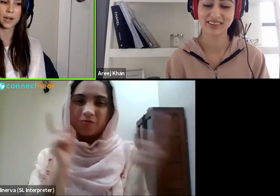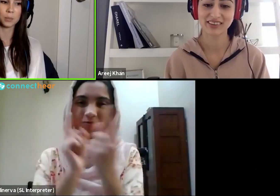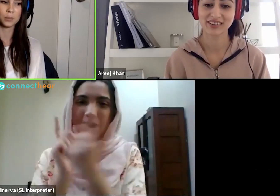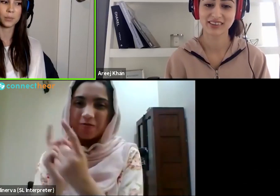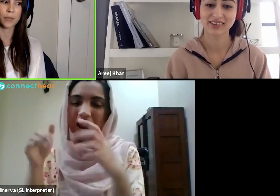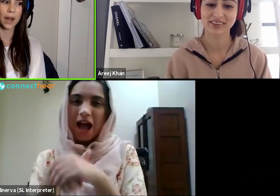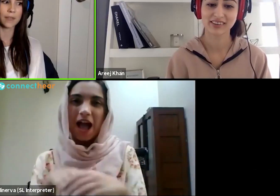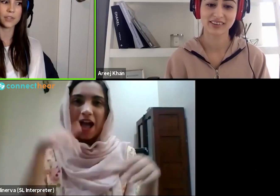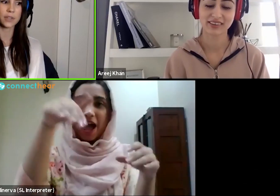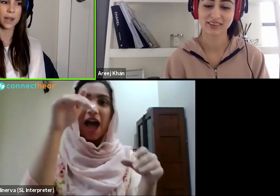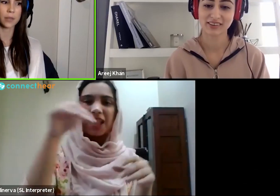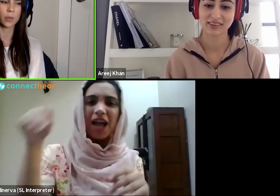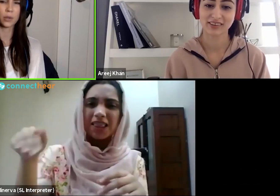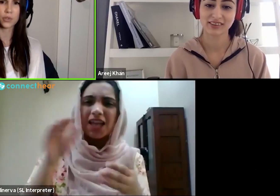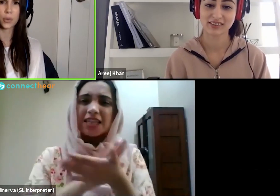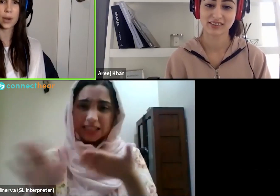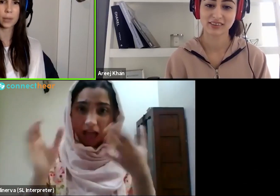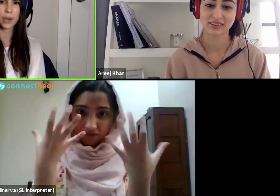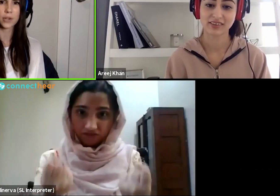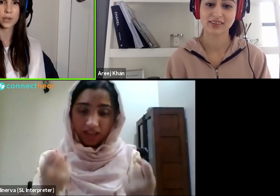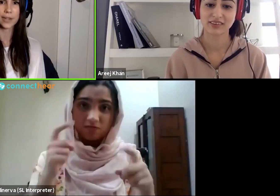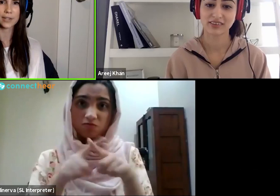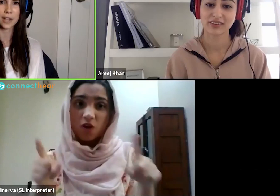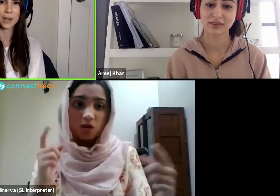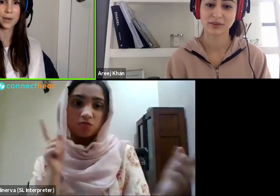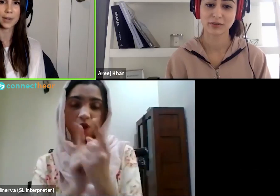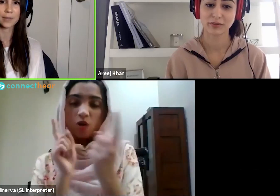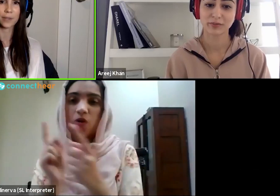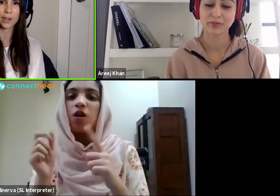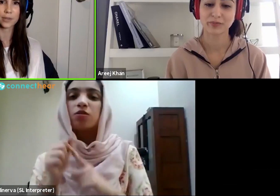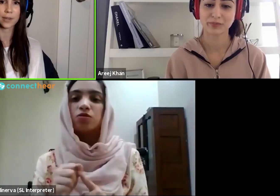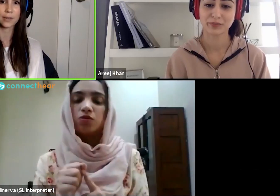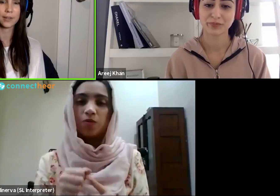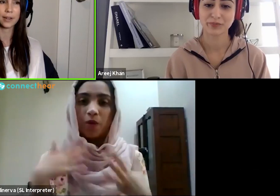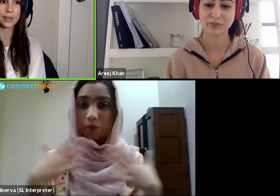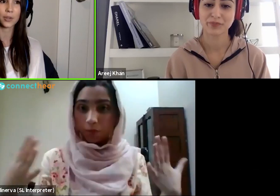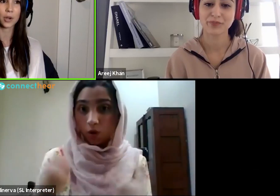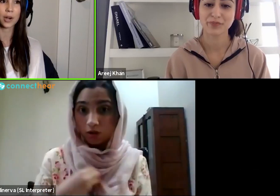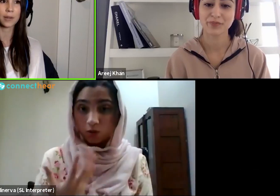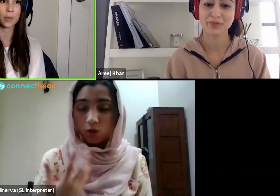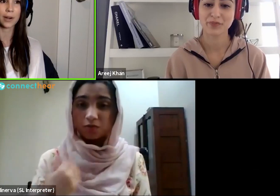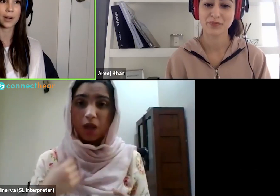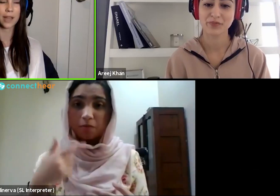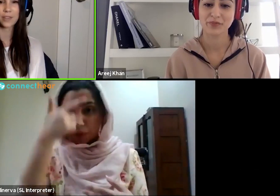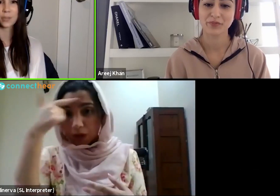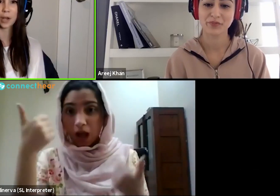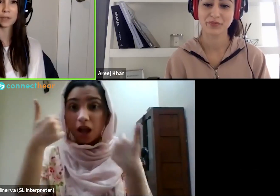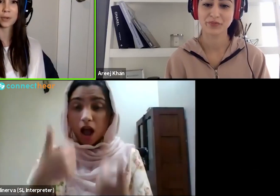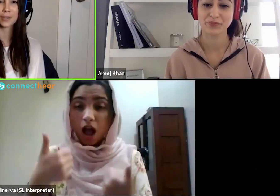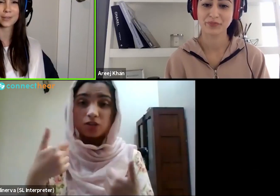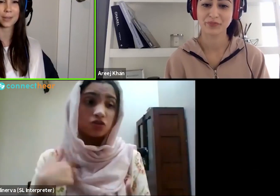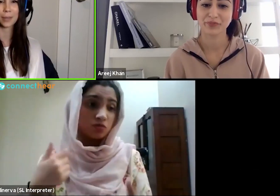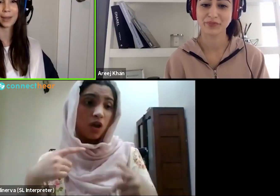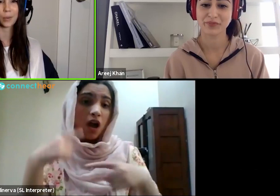And that I've just have had the real joy and pleasure of getting to know and be friends with, and to learn where life's just more